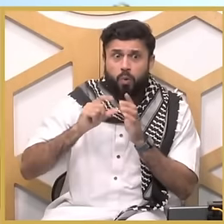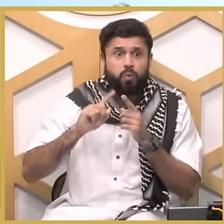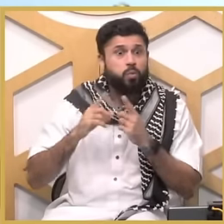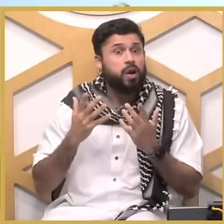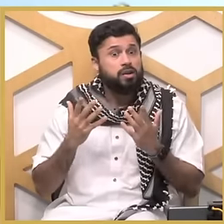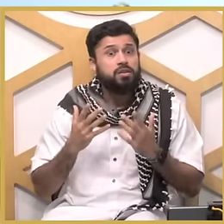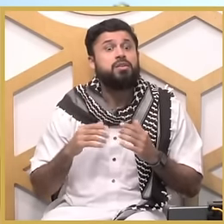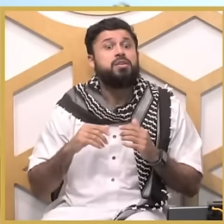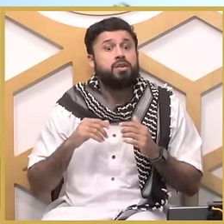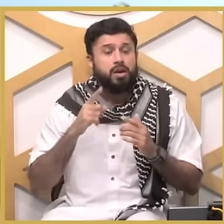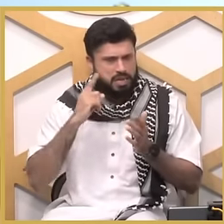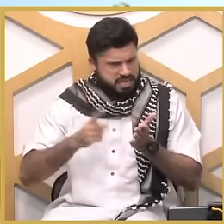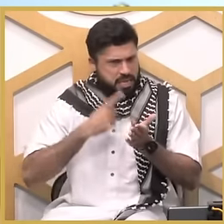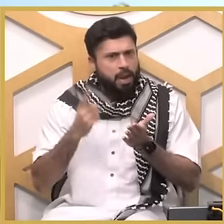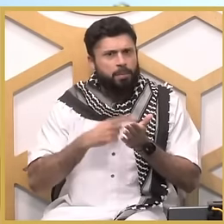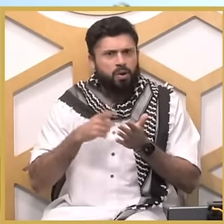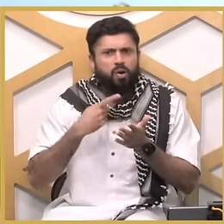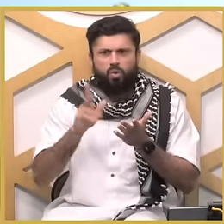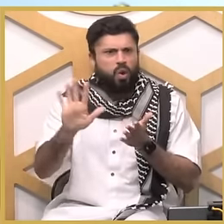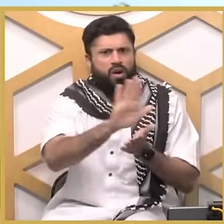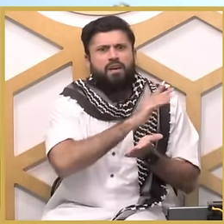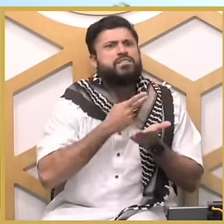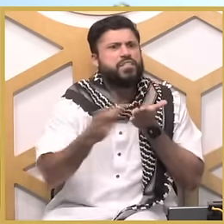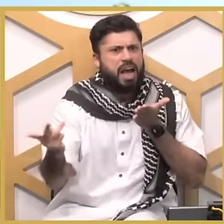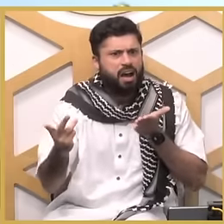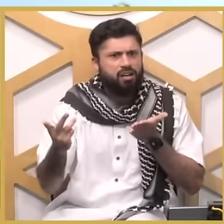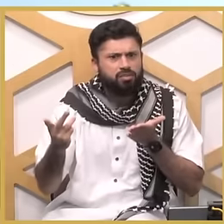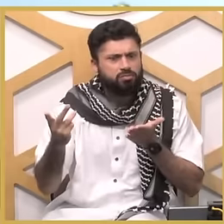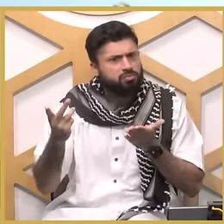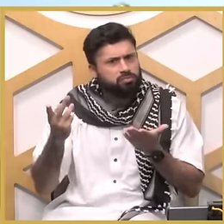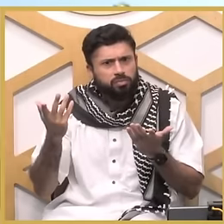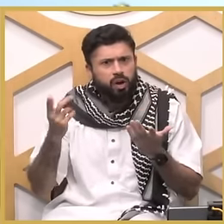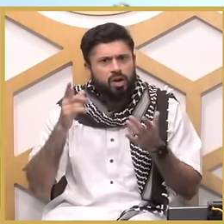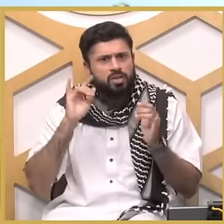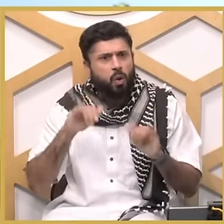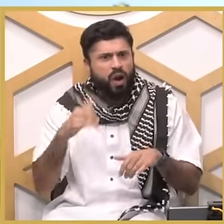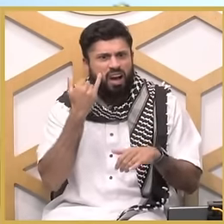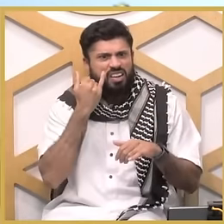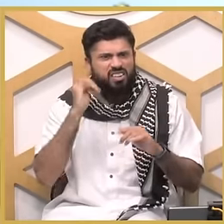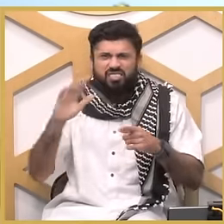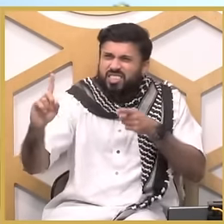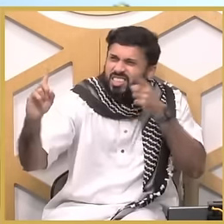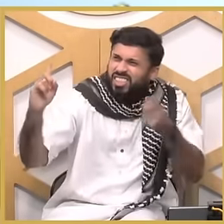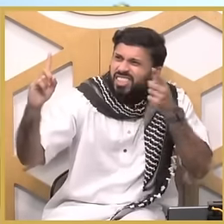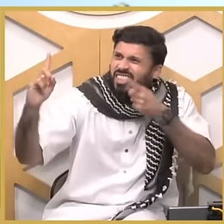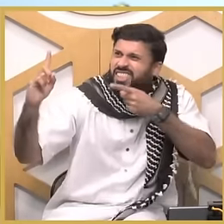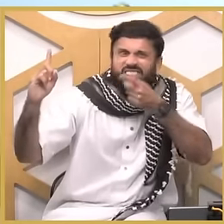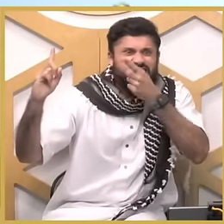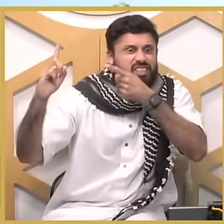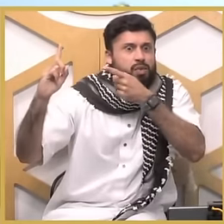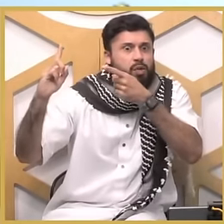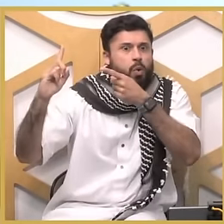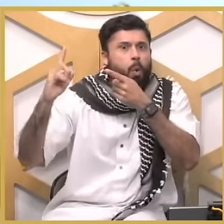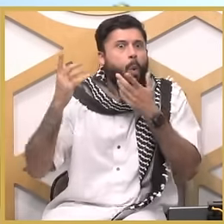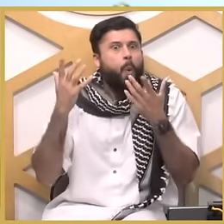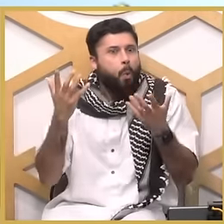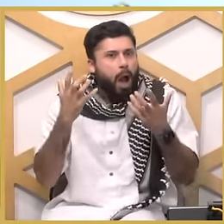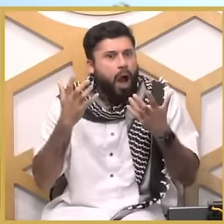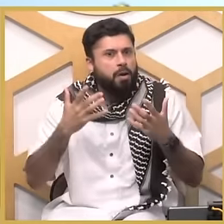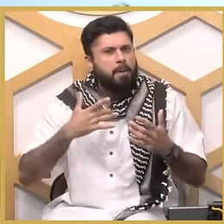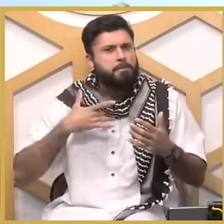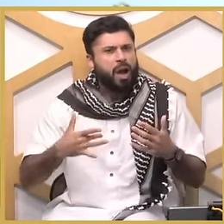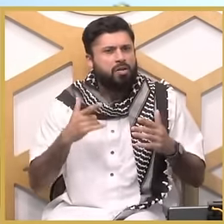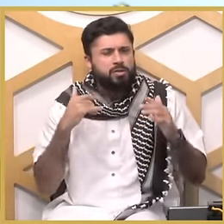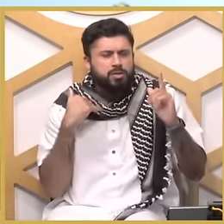aiming for 100%, there's a likelihood that you're going to fall short of 100%. If you're aiming for 50%, you're going to fall